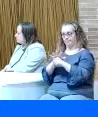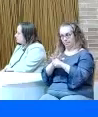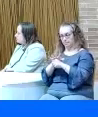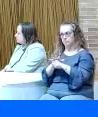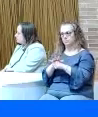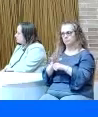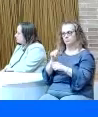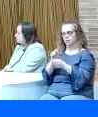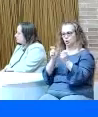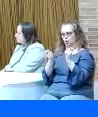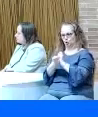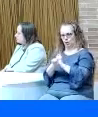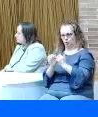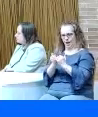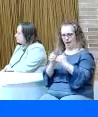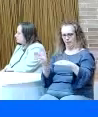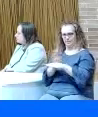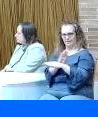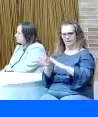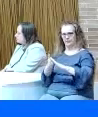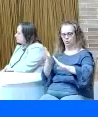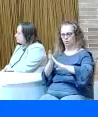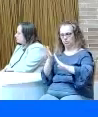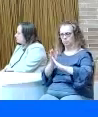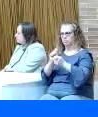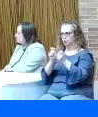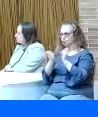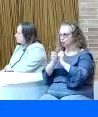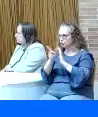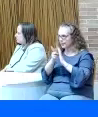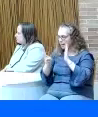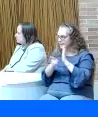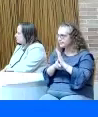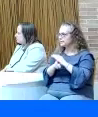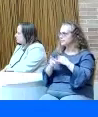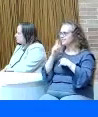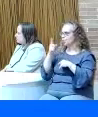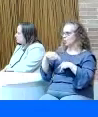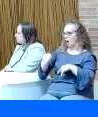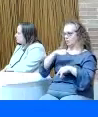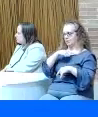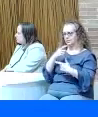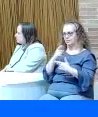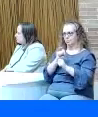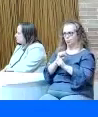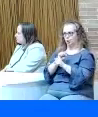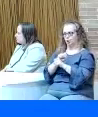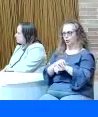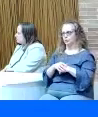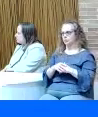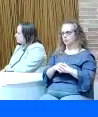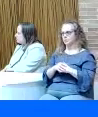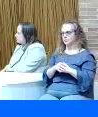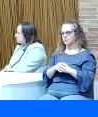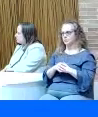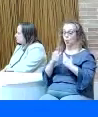do business change the policy or procedures that you have as a housing provider or as a realtor um or as